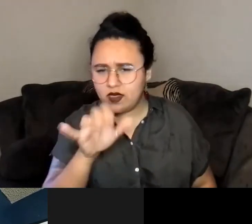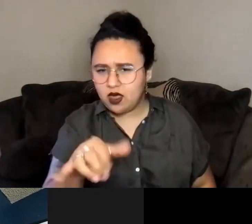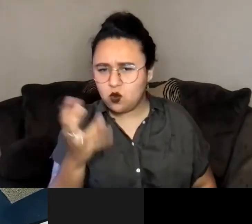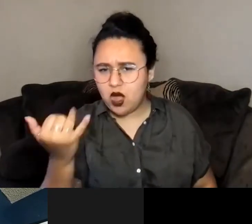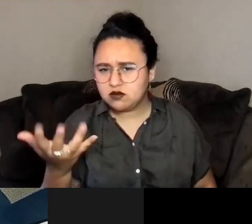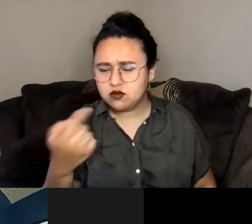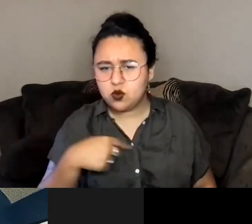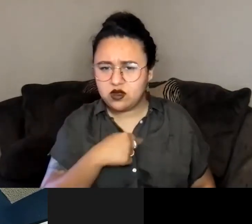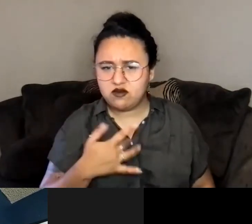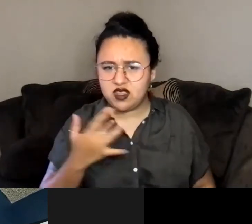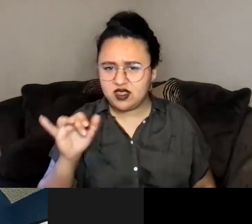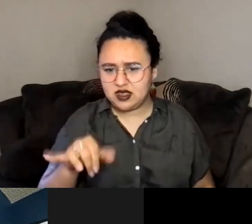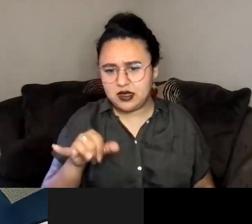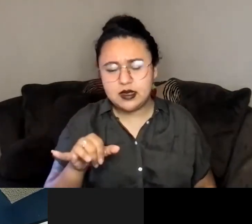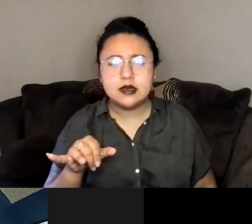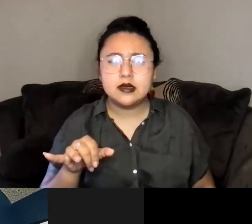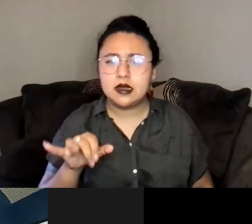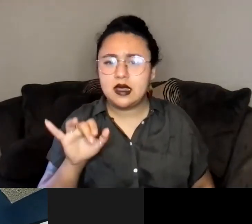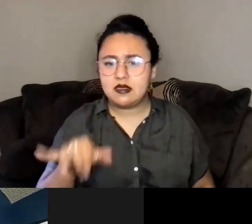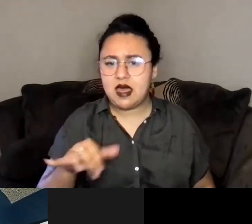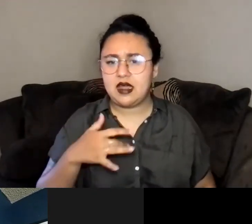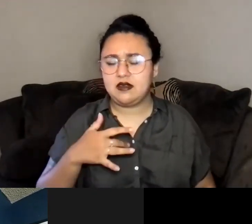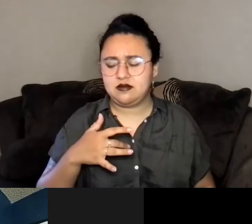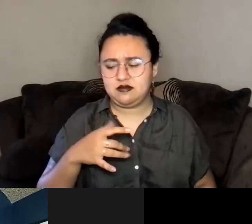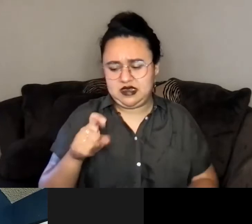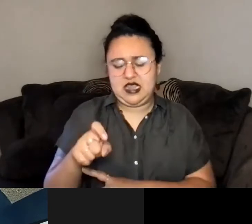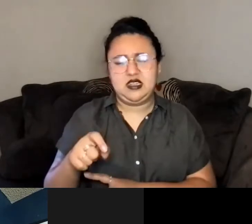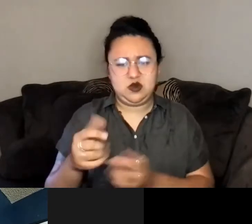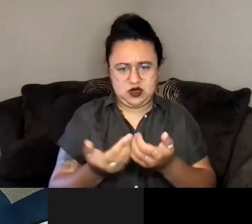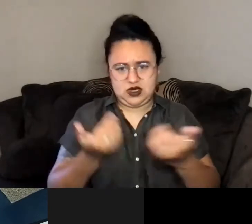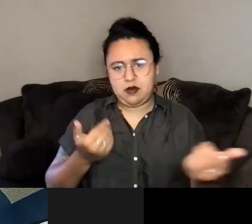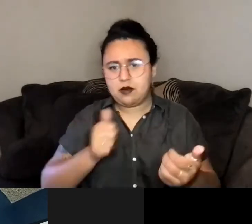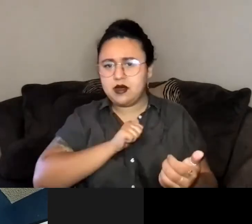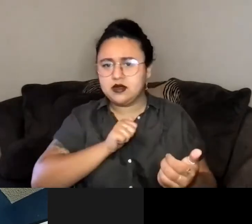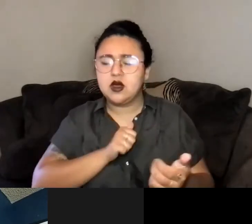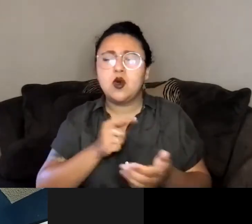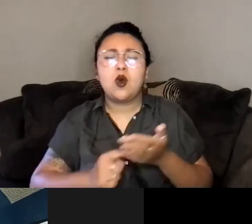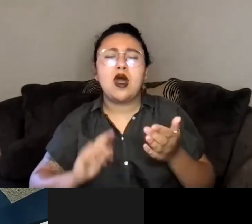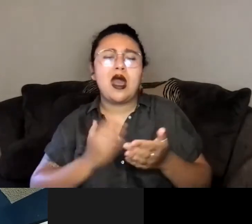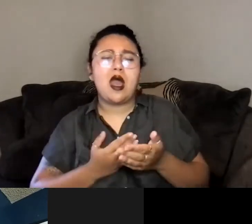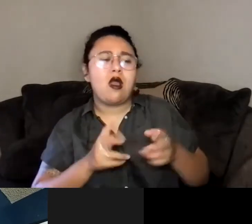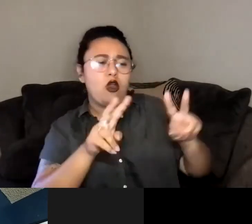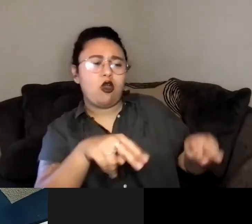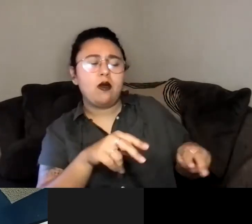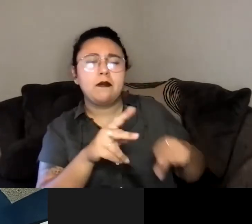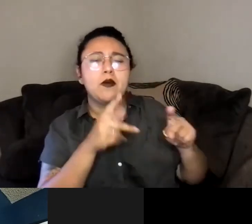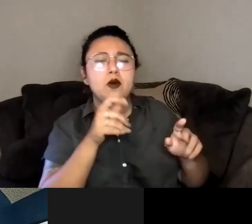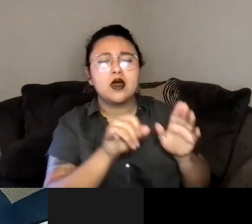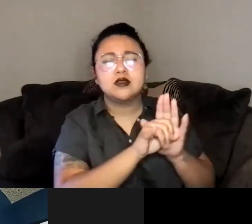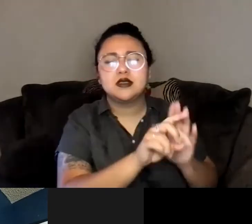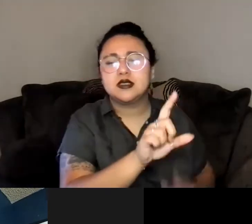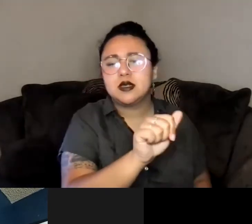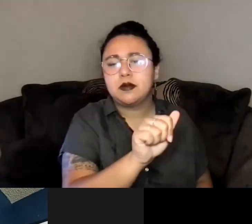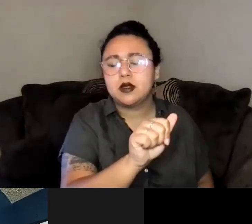why are we feeling the need to be so separated? What are our prejudices against people who identify as